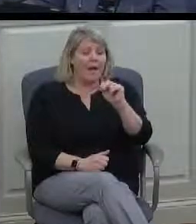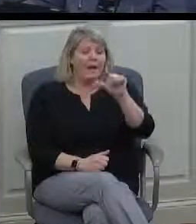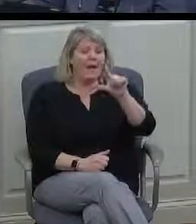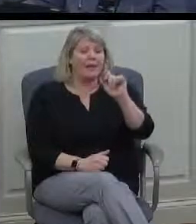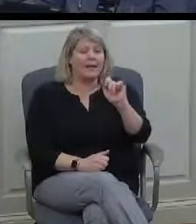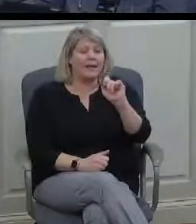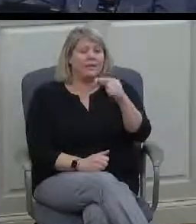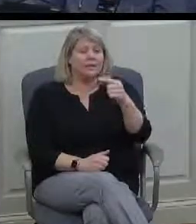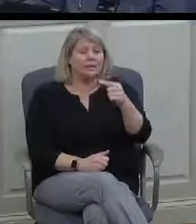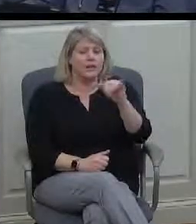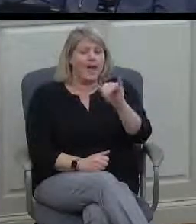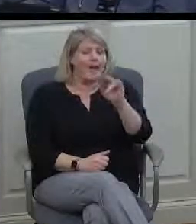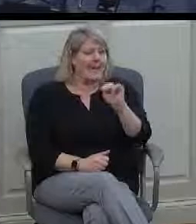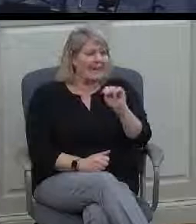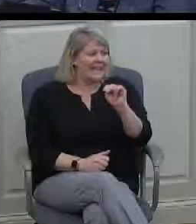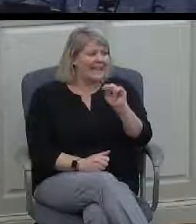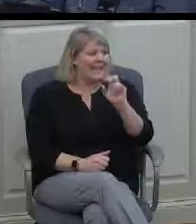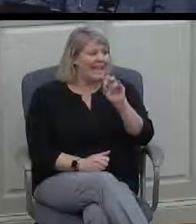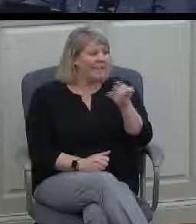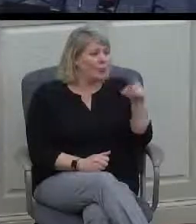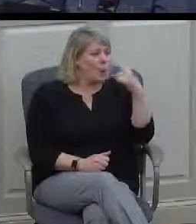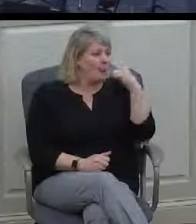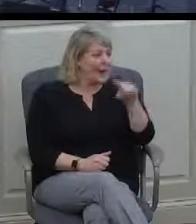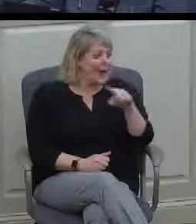would, sir, make yourself comfortable over there.